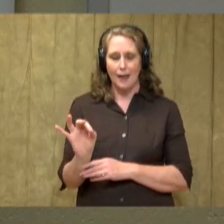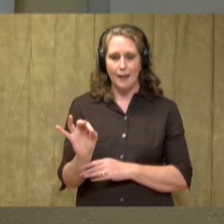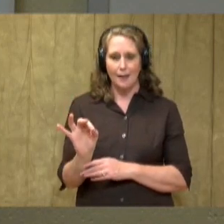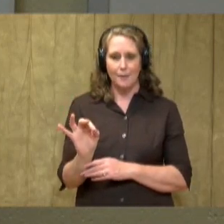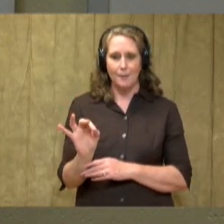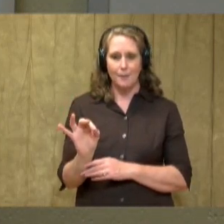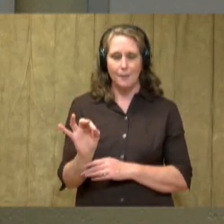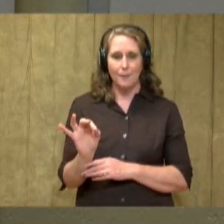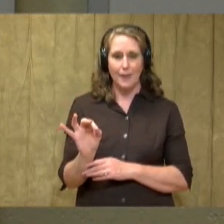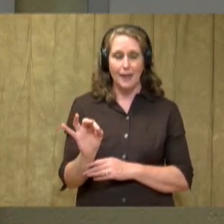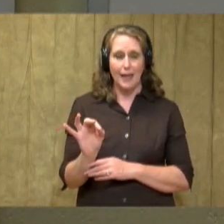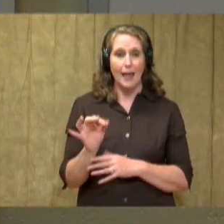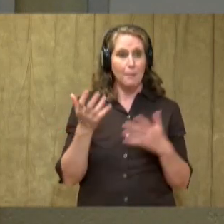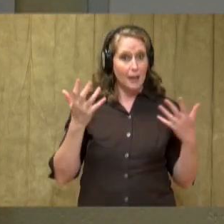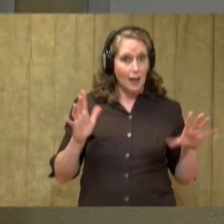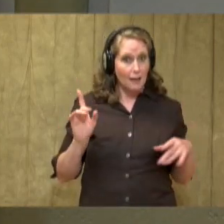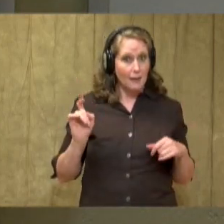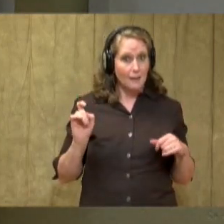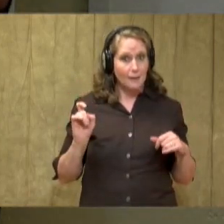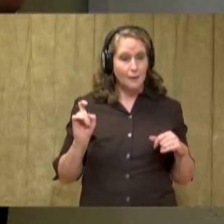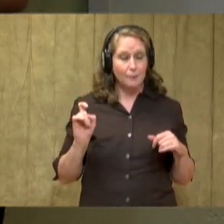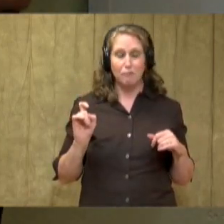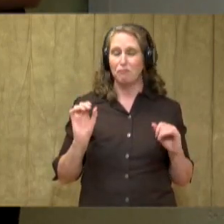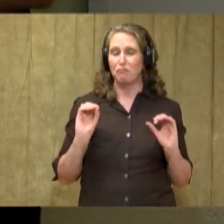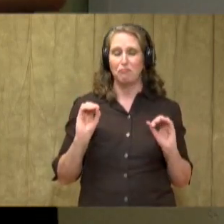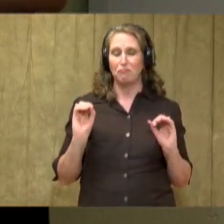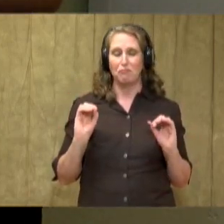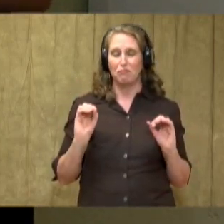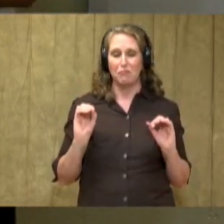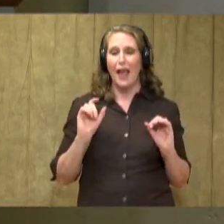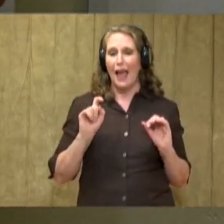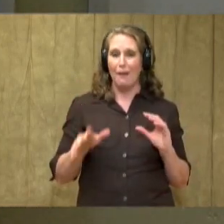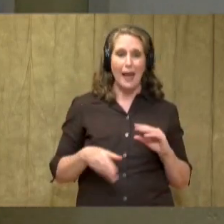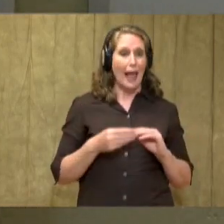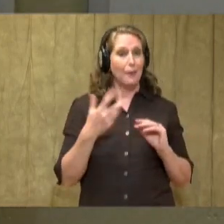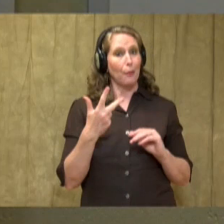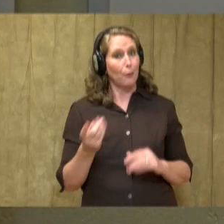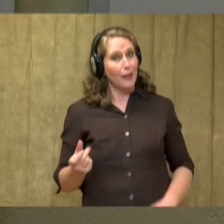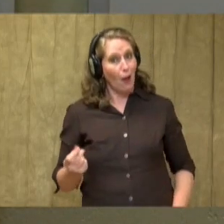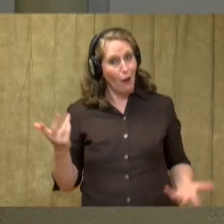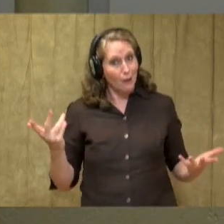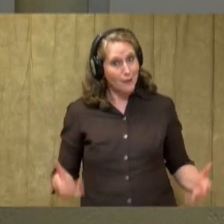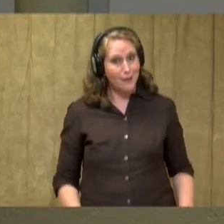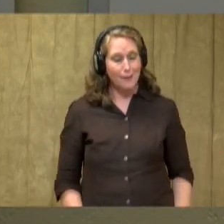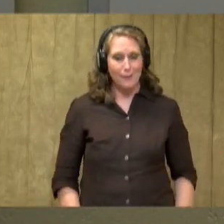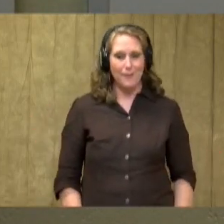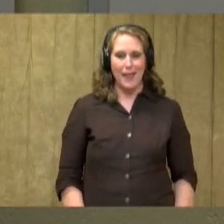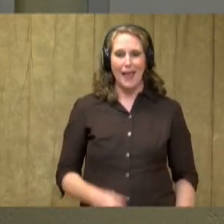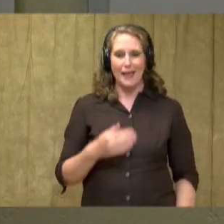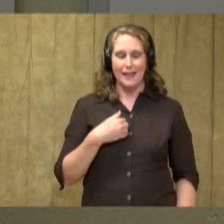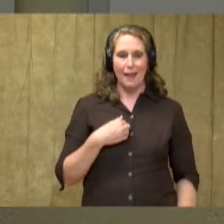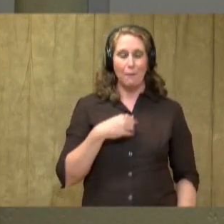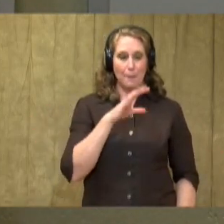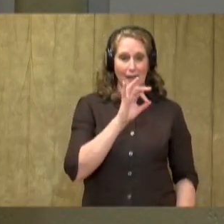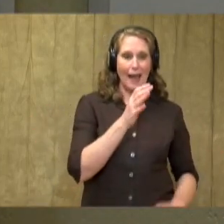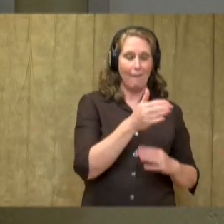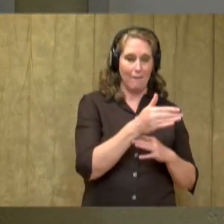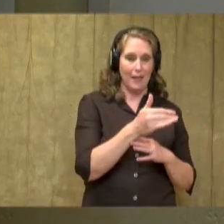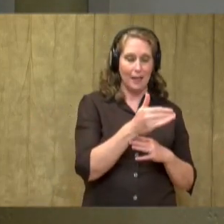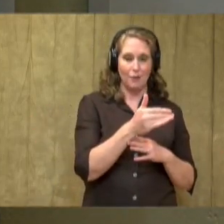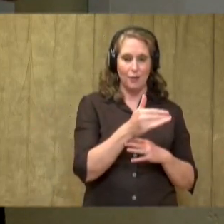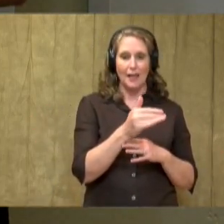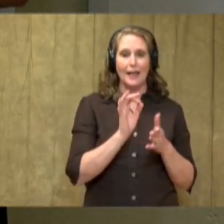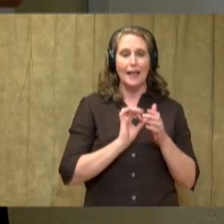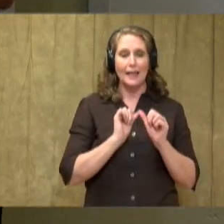9. Am I done? Nope. I got to add my 3 dogs to it. So I have my 9 fish. I'm going to